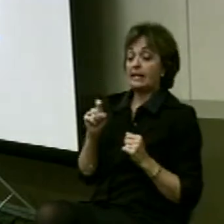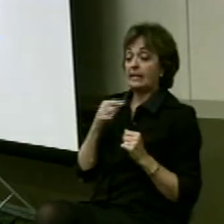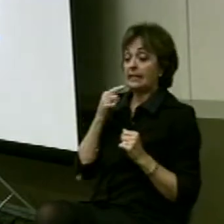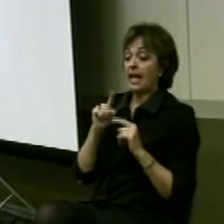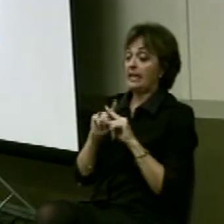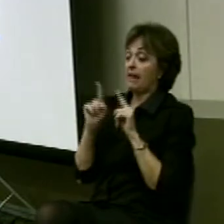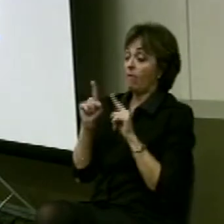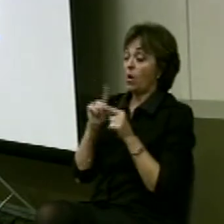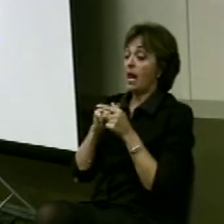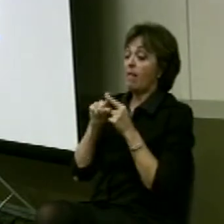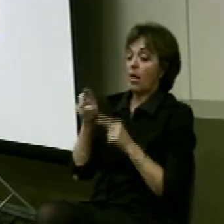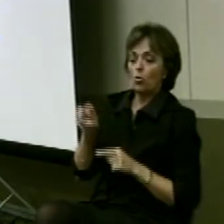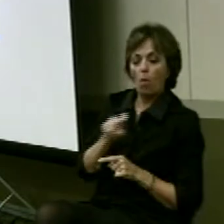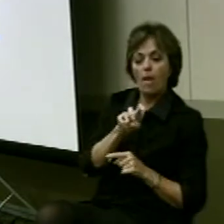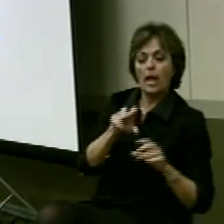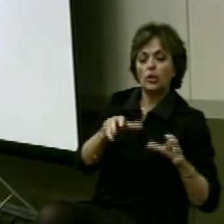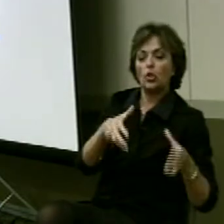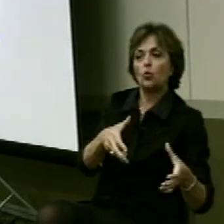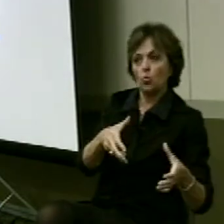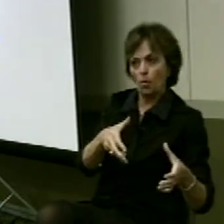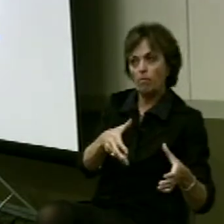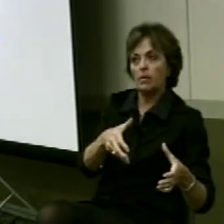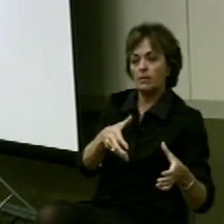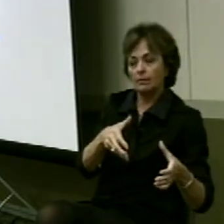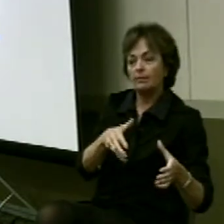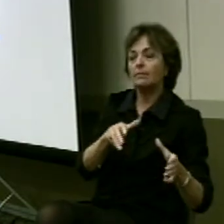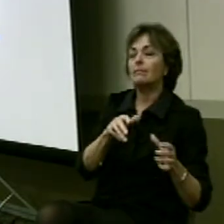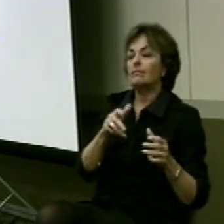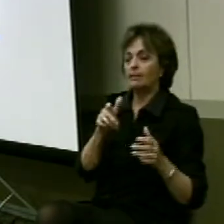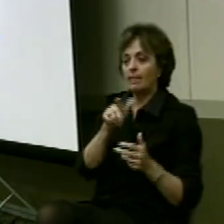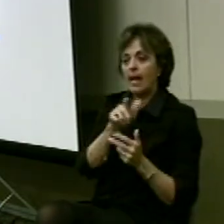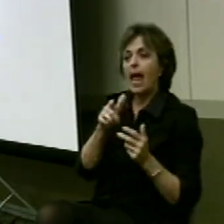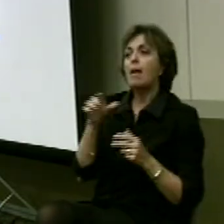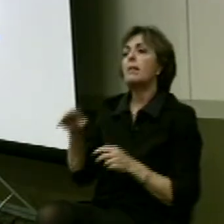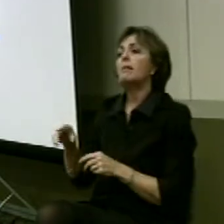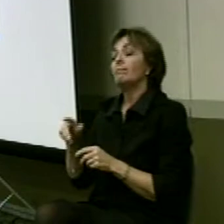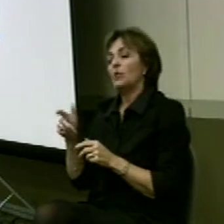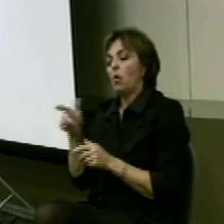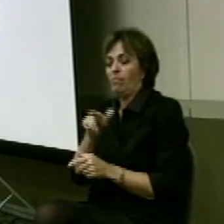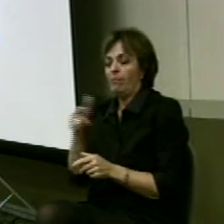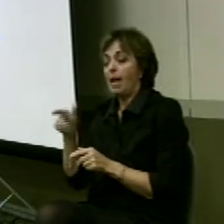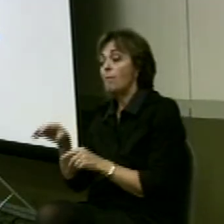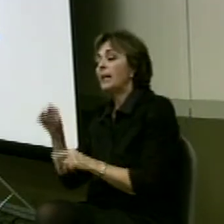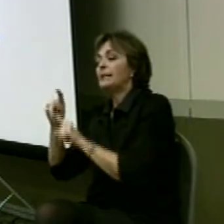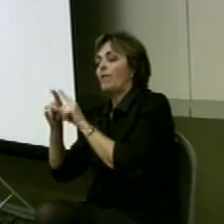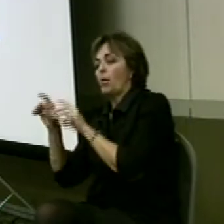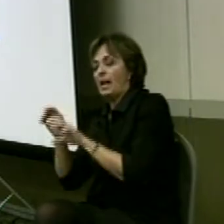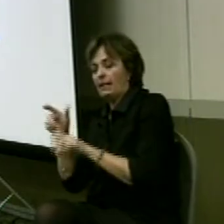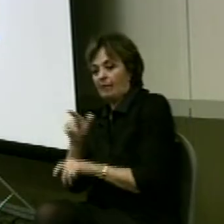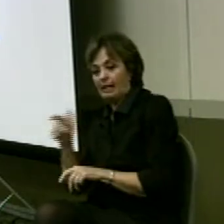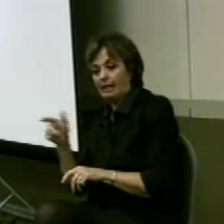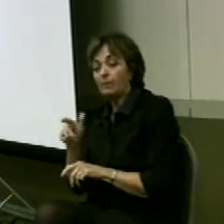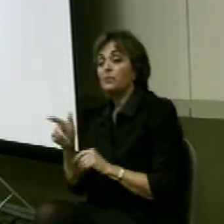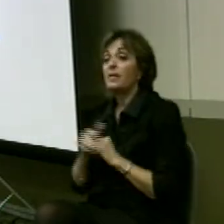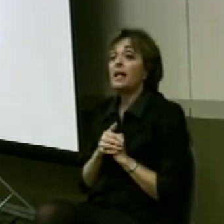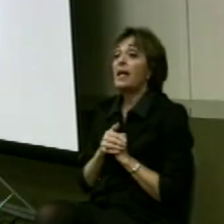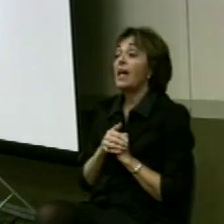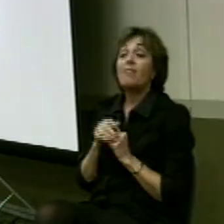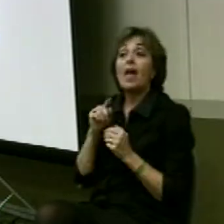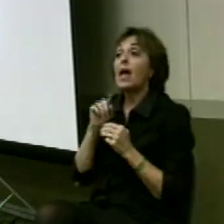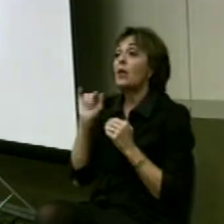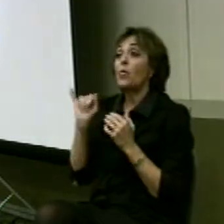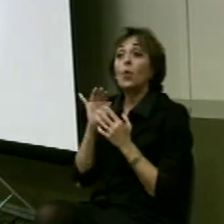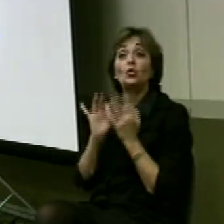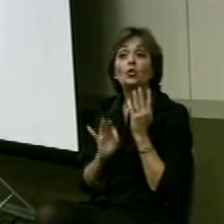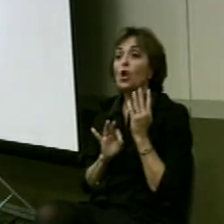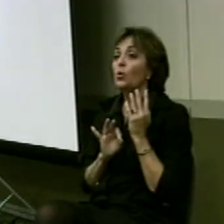to say different, come back to the group, and then say different, and get up and go pick a different activity.